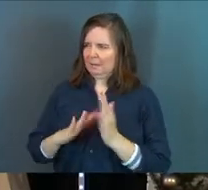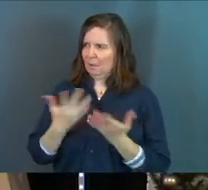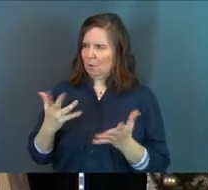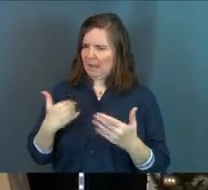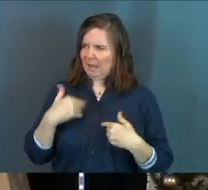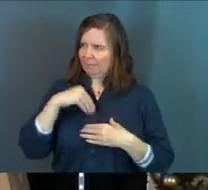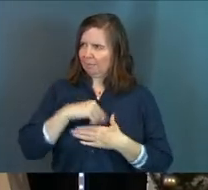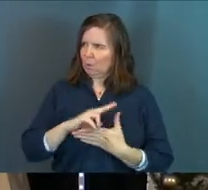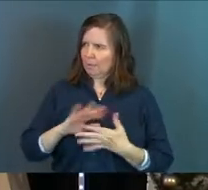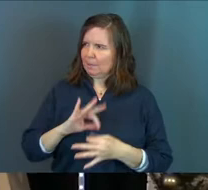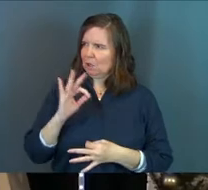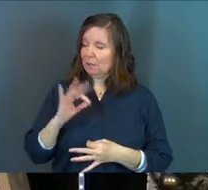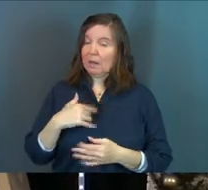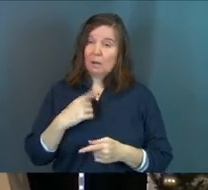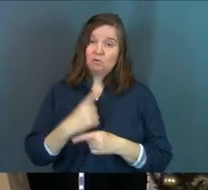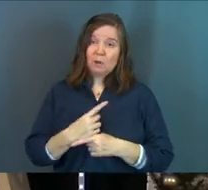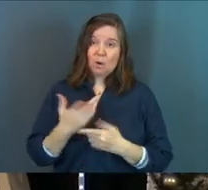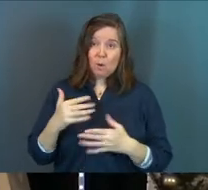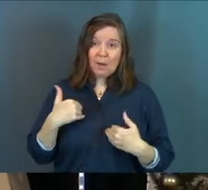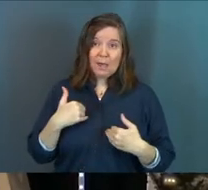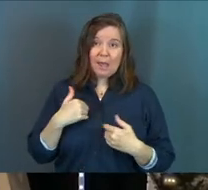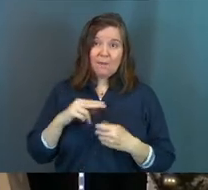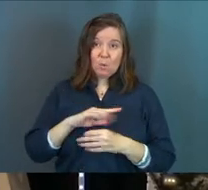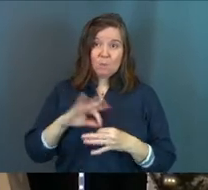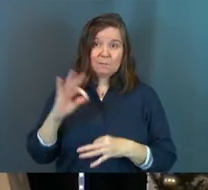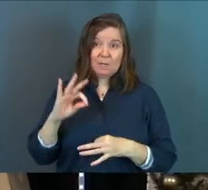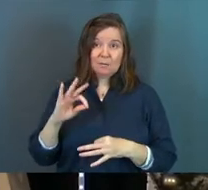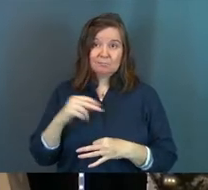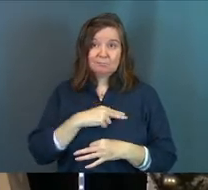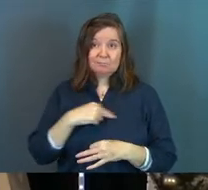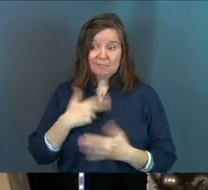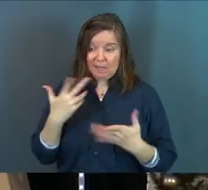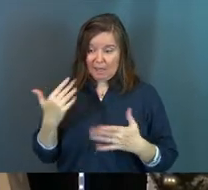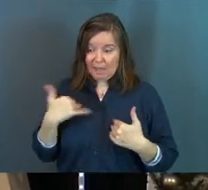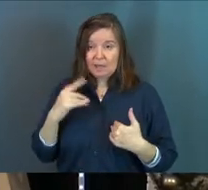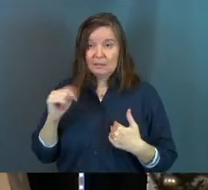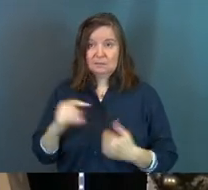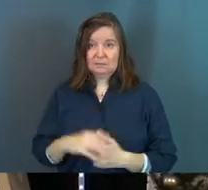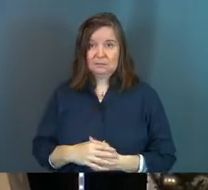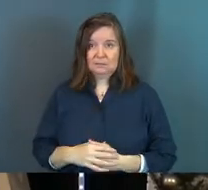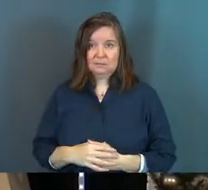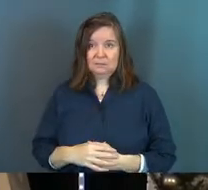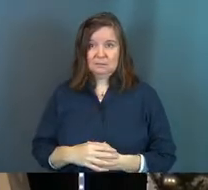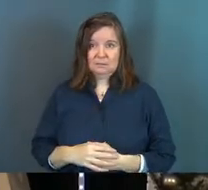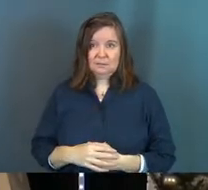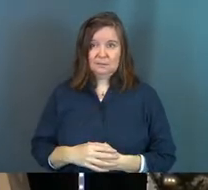says I've got the Holy Spirit. And I was right. The Bible says I've got the Holy Spirit. I had him.